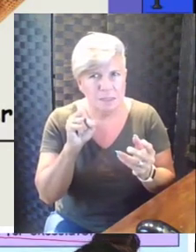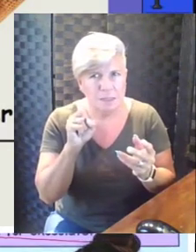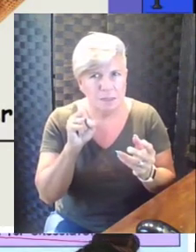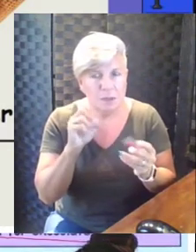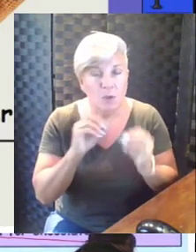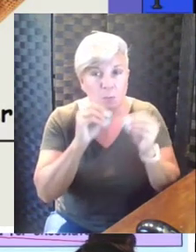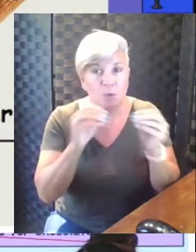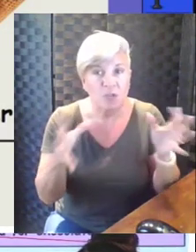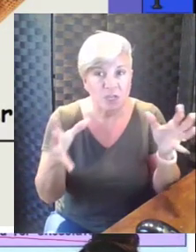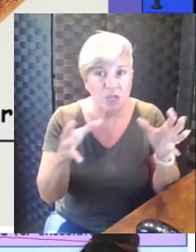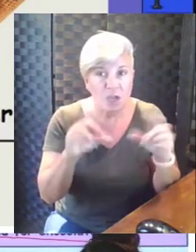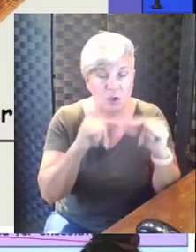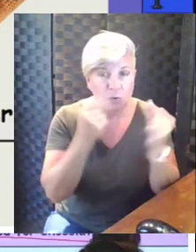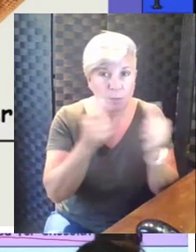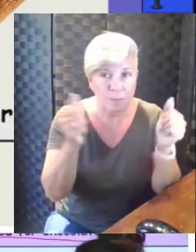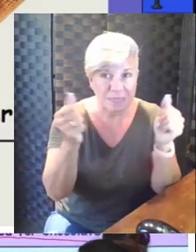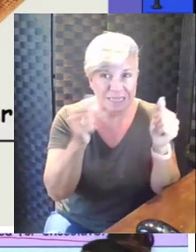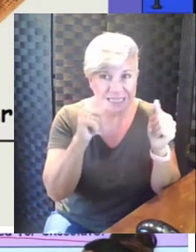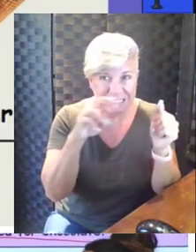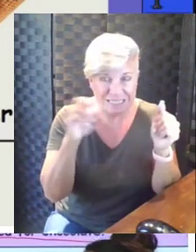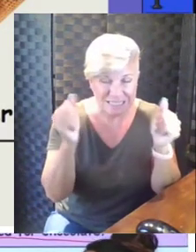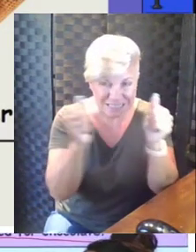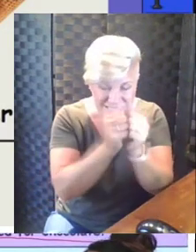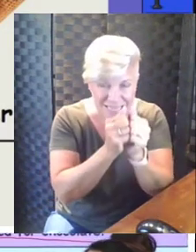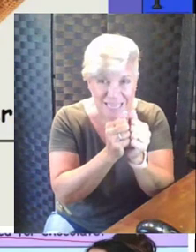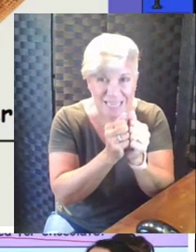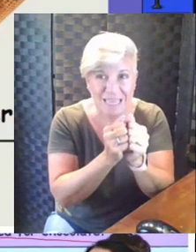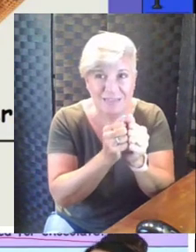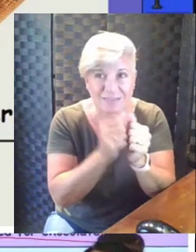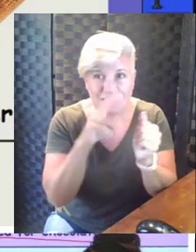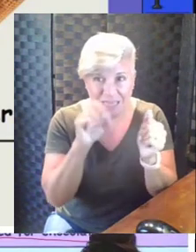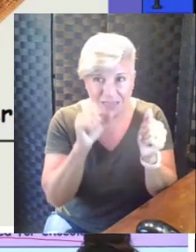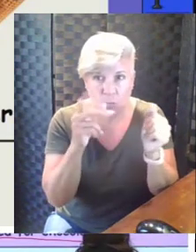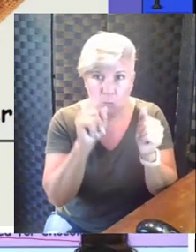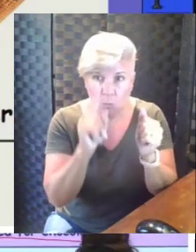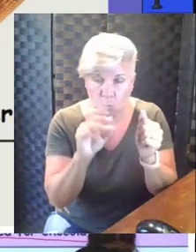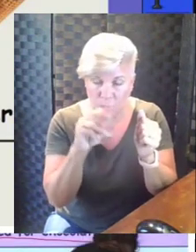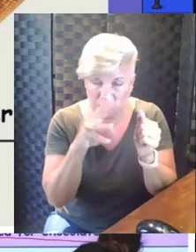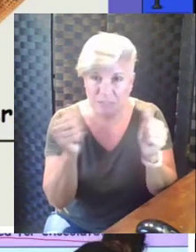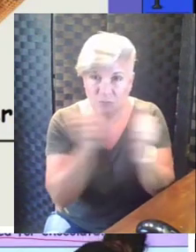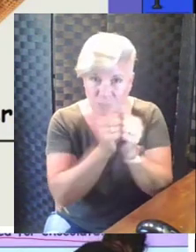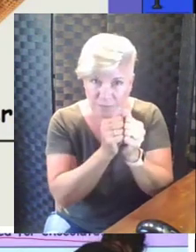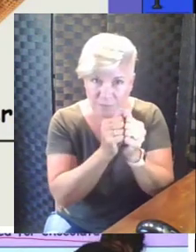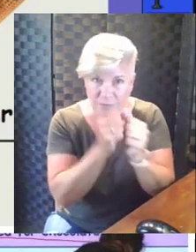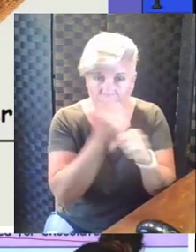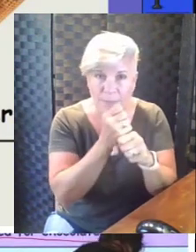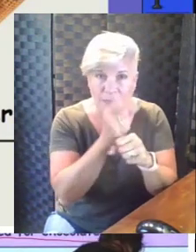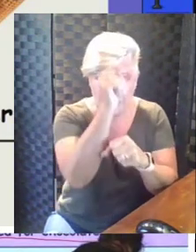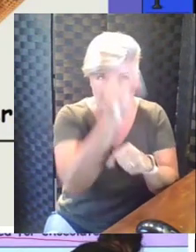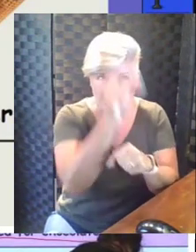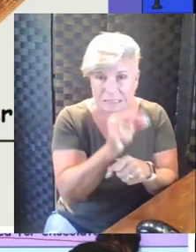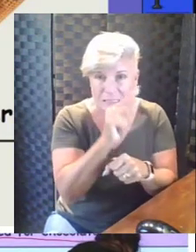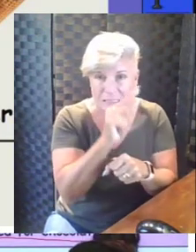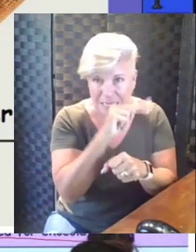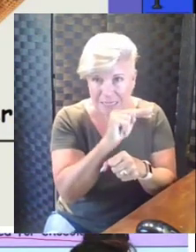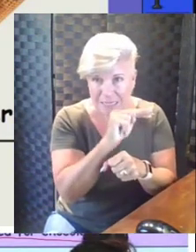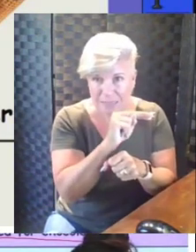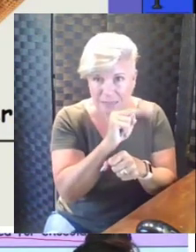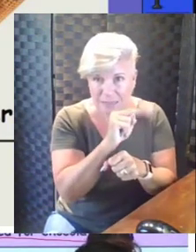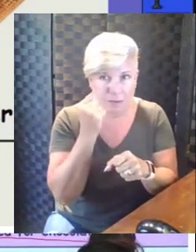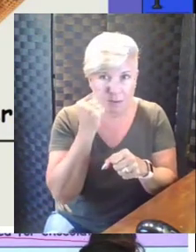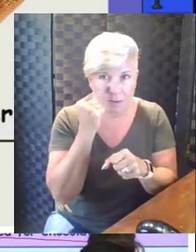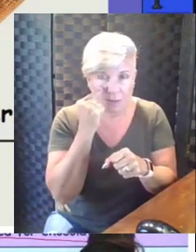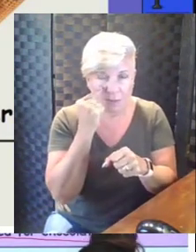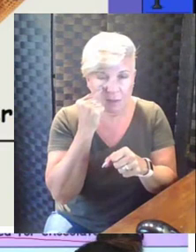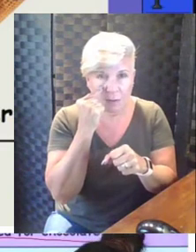put a group of 10 together to make a 10, or we put a group of 10 ones together to make a 10. Do you think